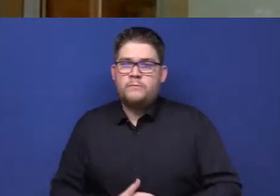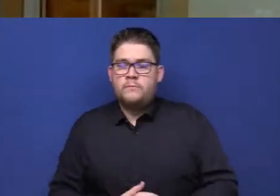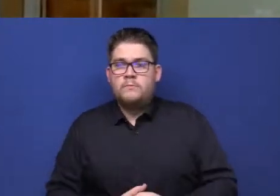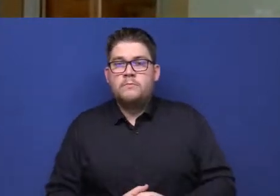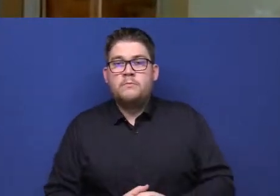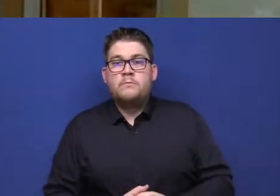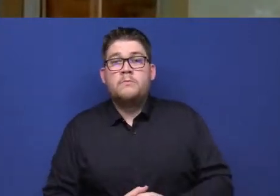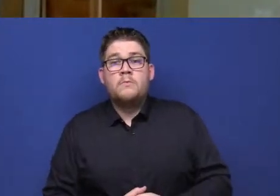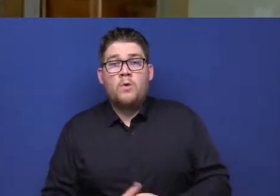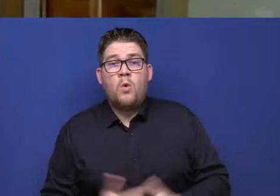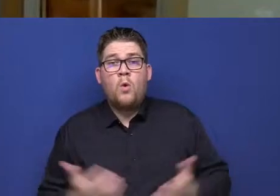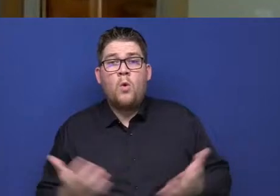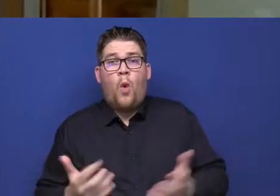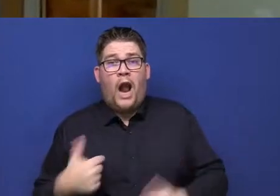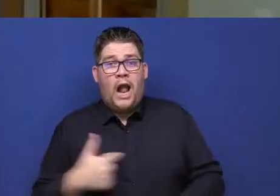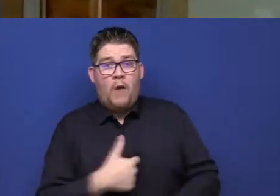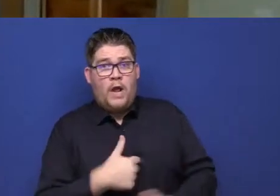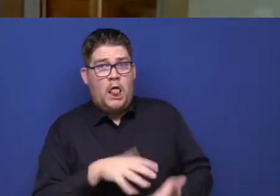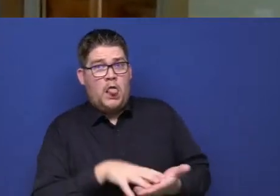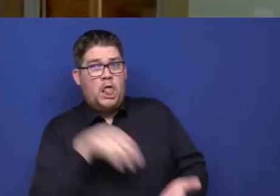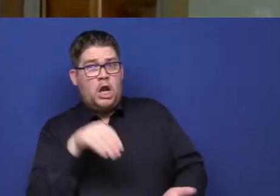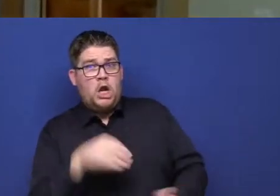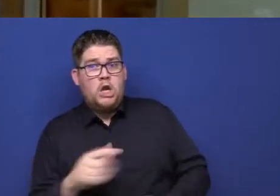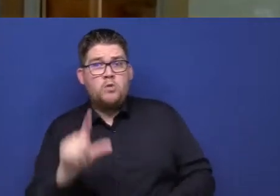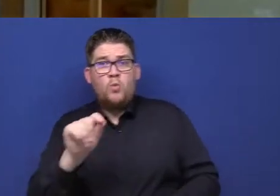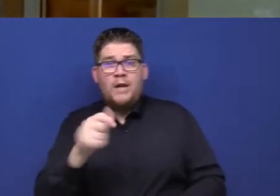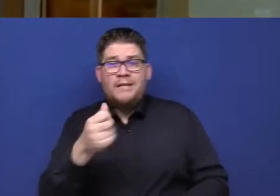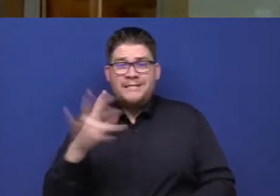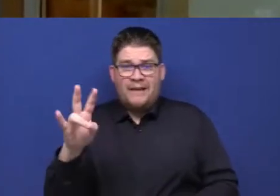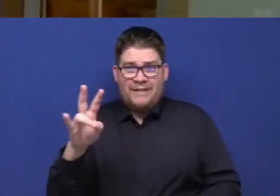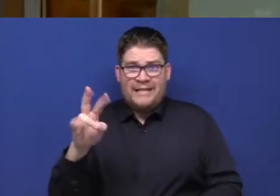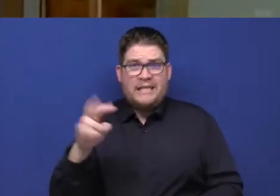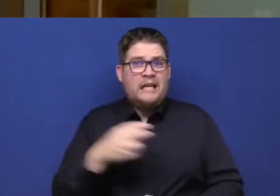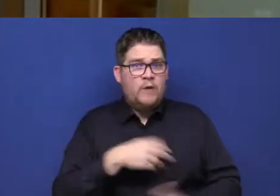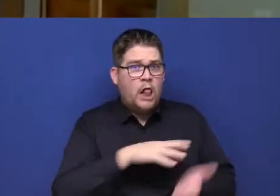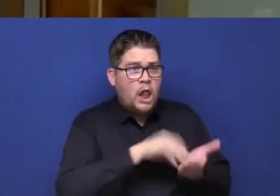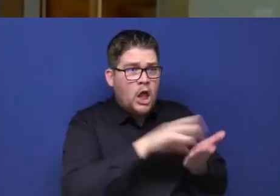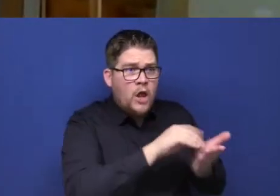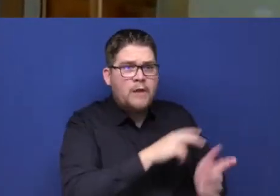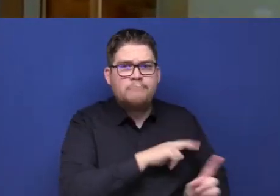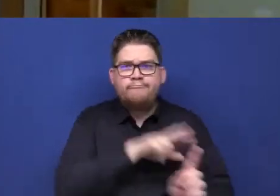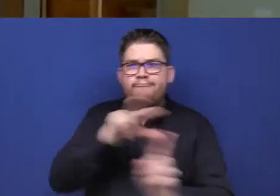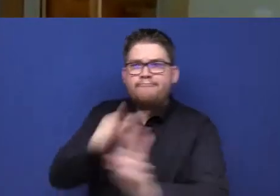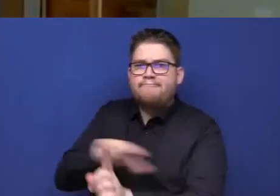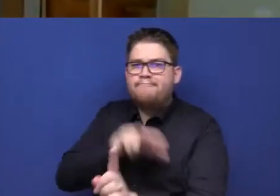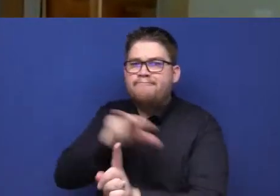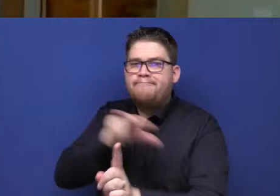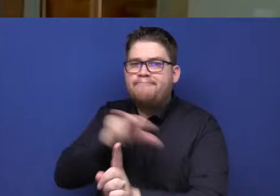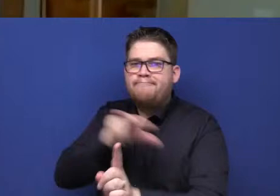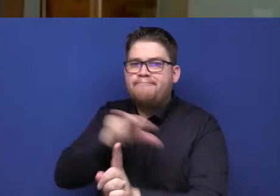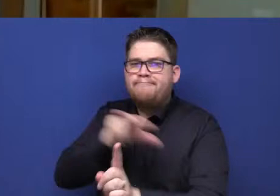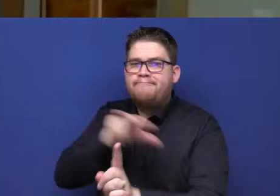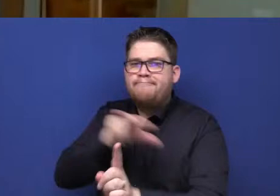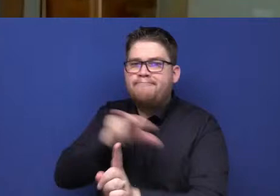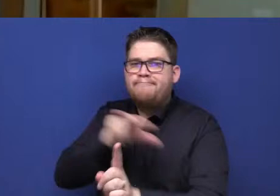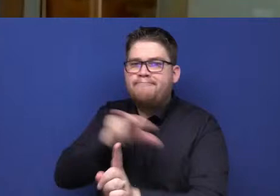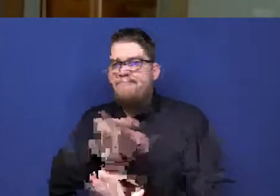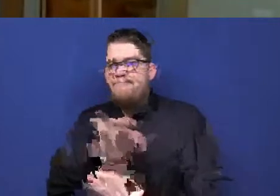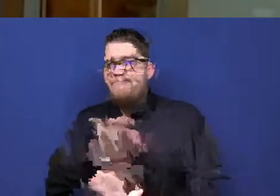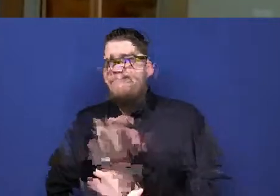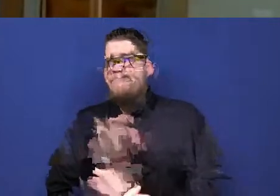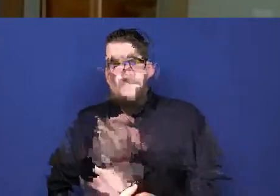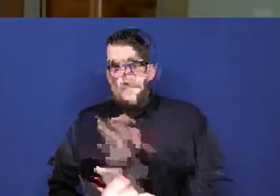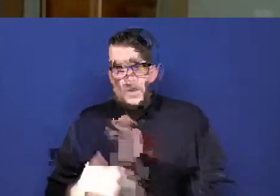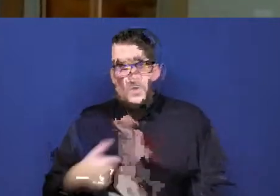it. So it is a difficult one to sort of quantify and give a solid answer in terms of which is worse.